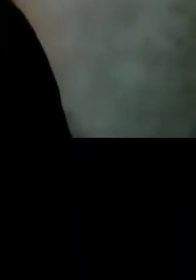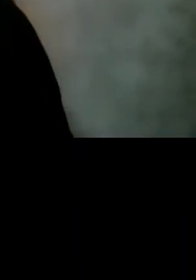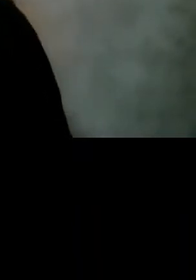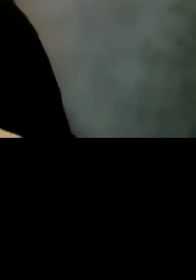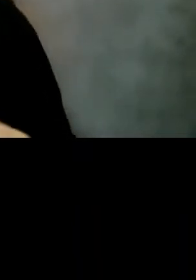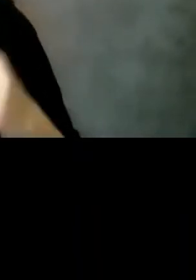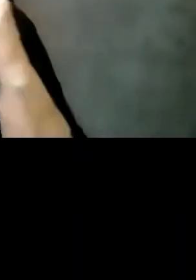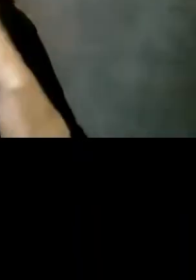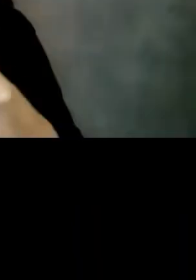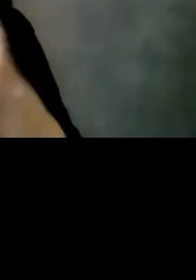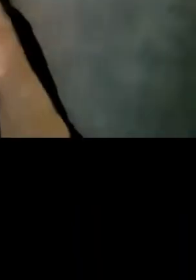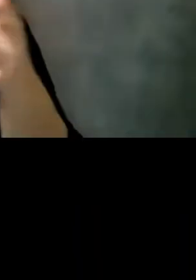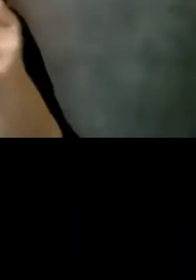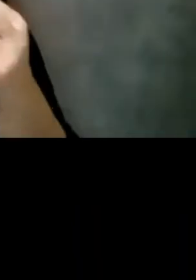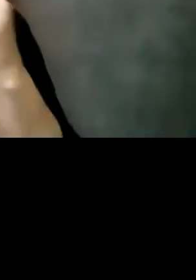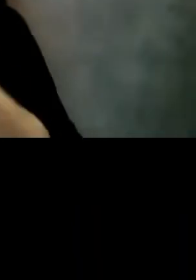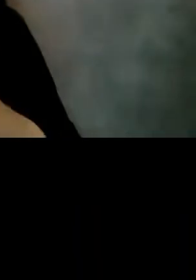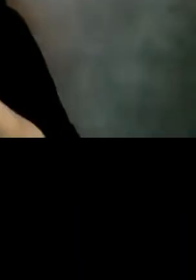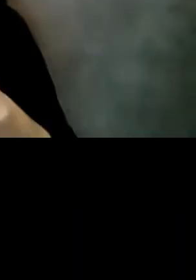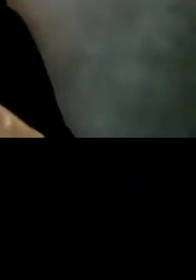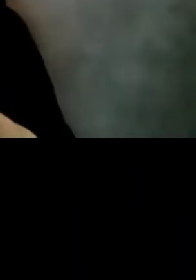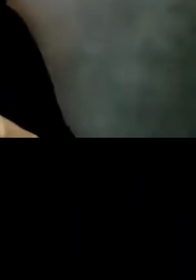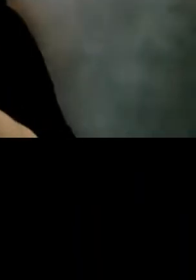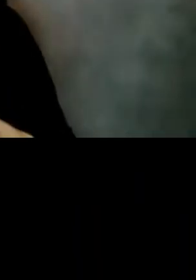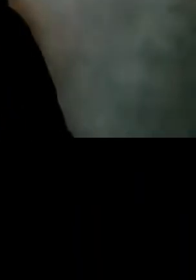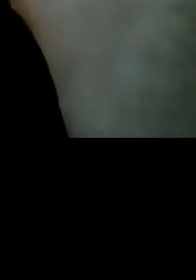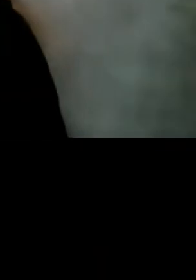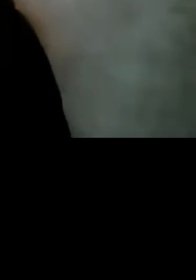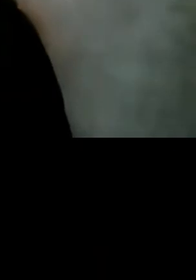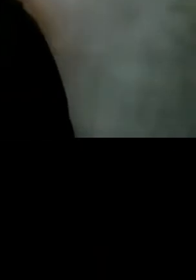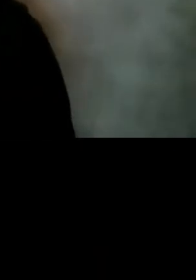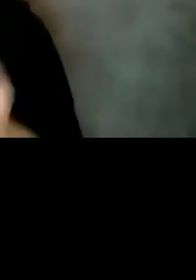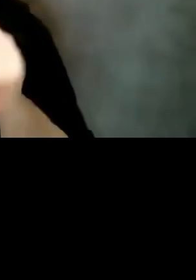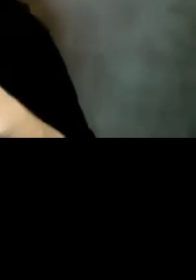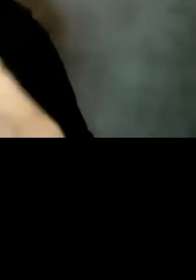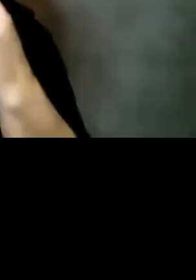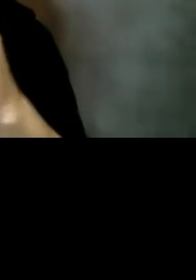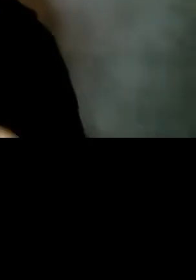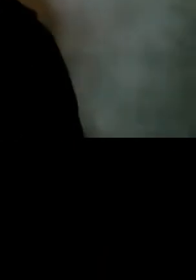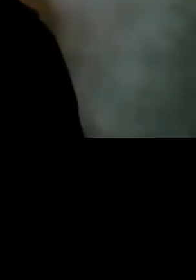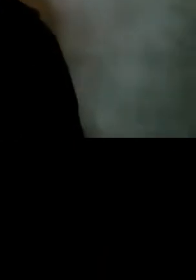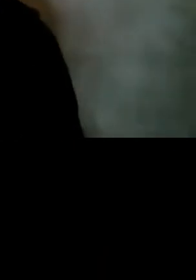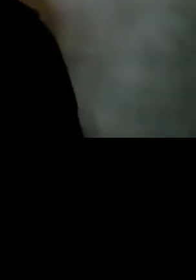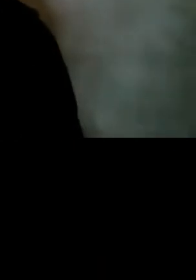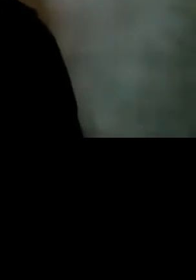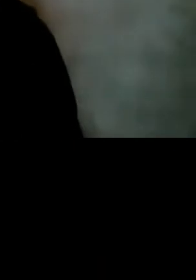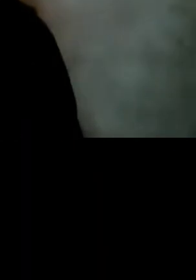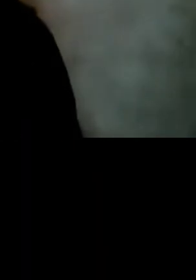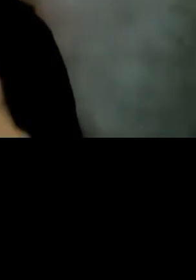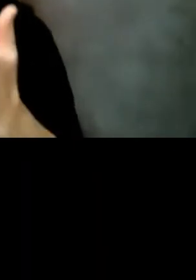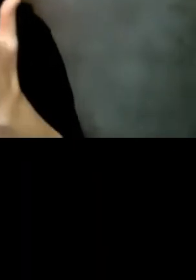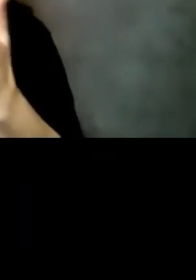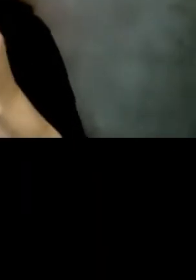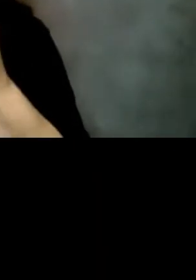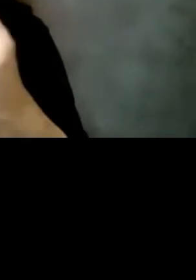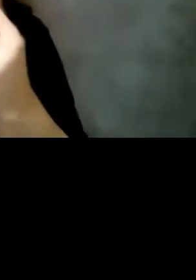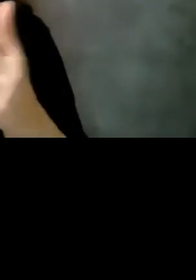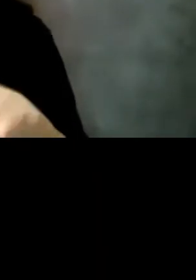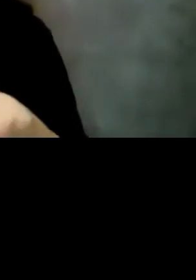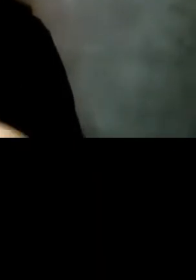institute. So yes, they may visit our website, and there's contact information on the website as well.